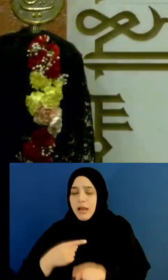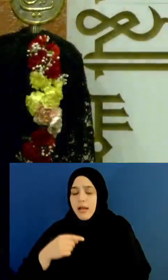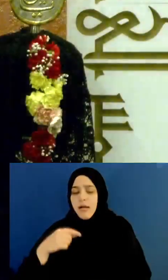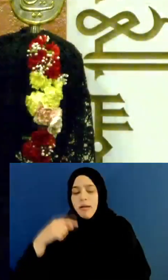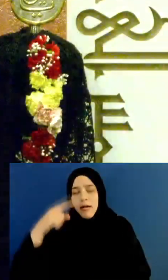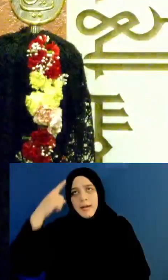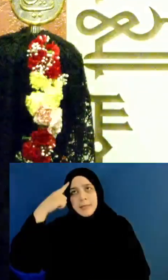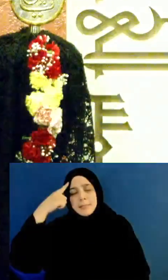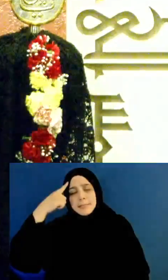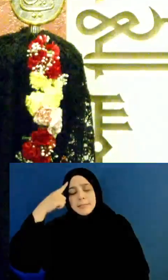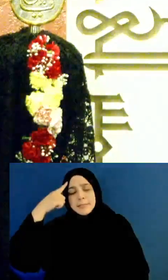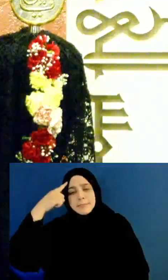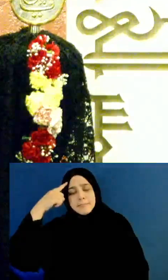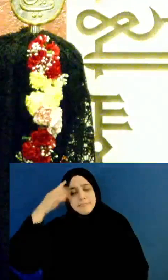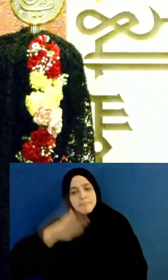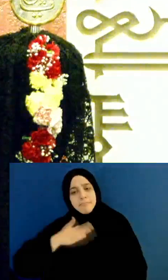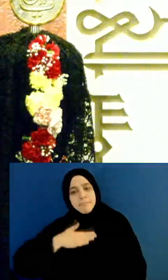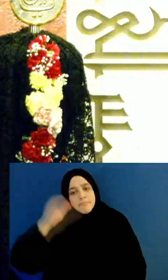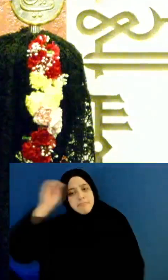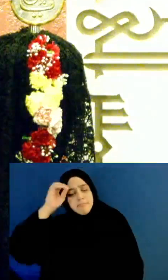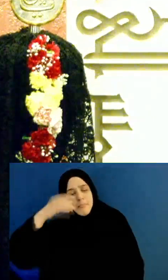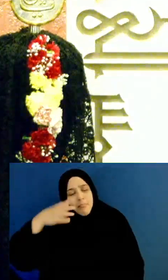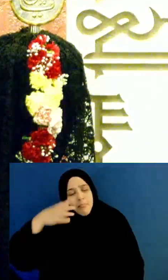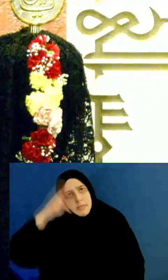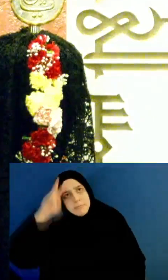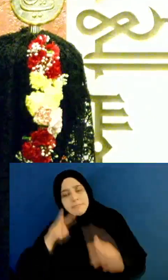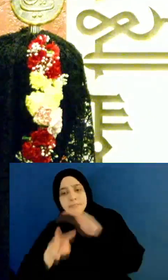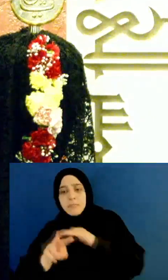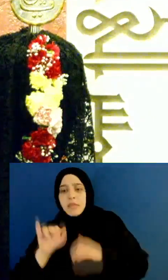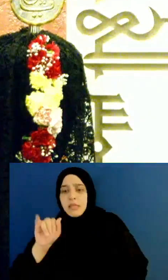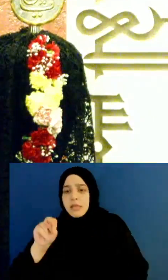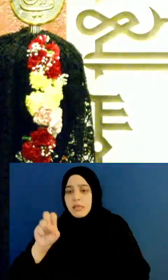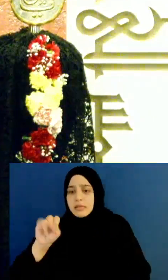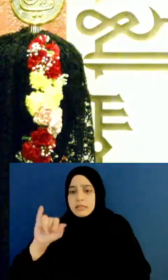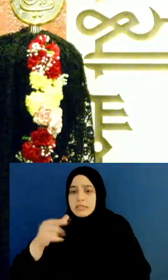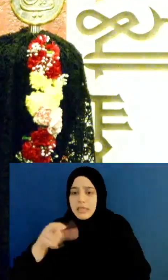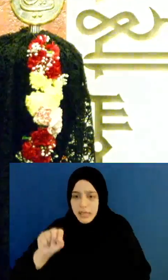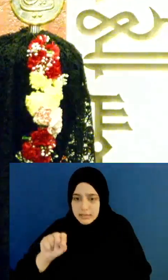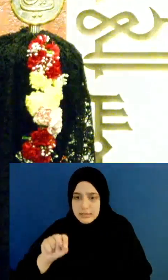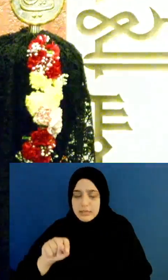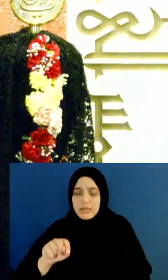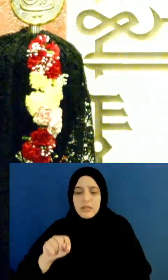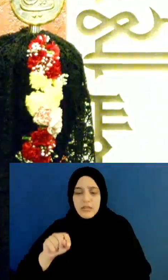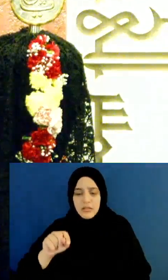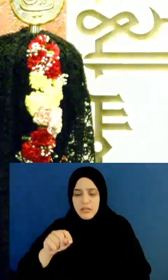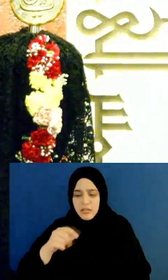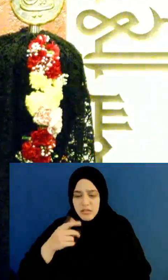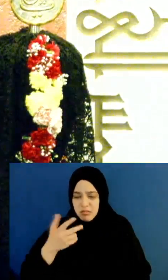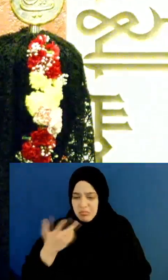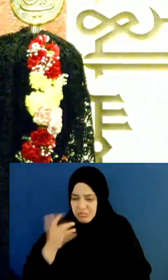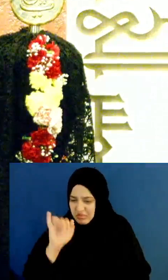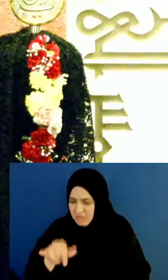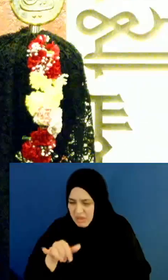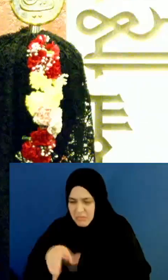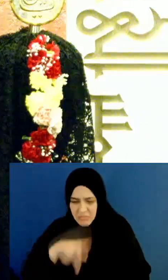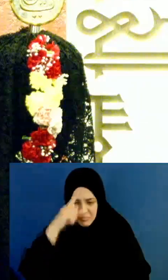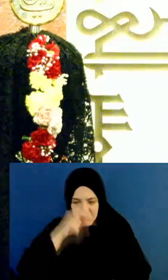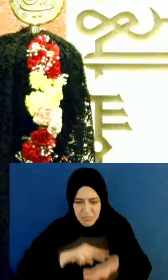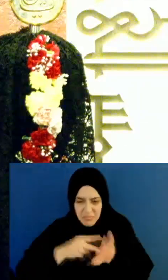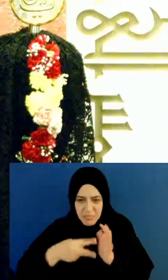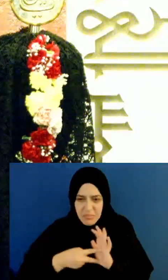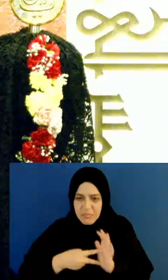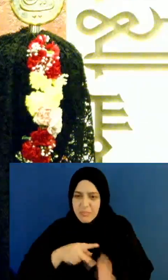of the focus of purposeful personality. What do you mean by insights or